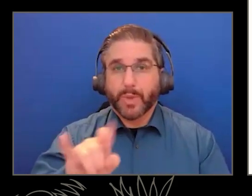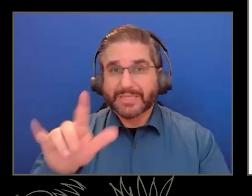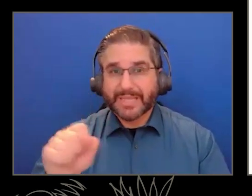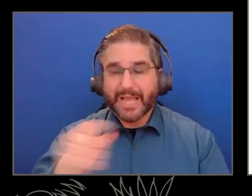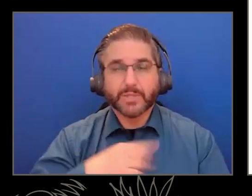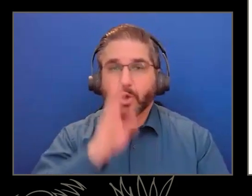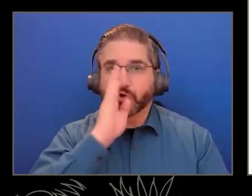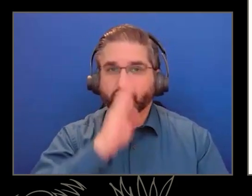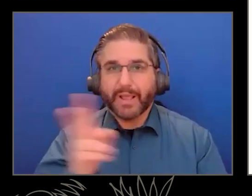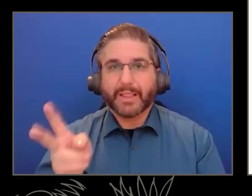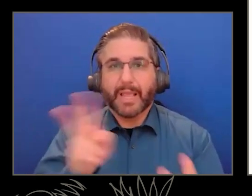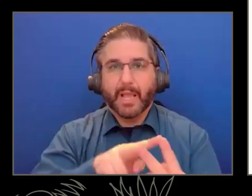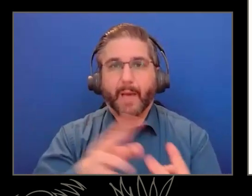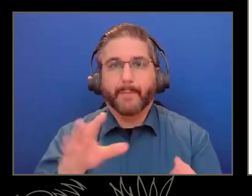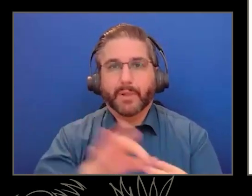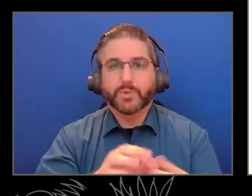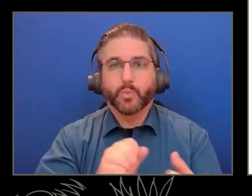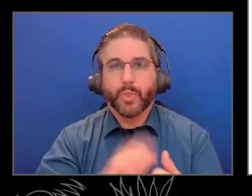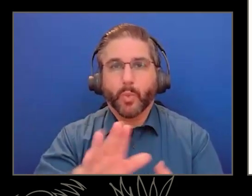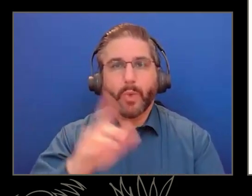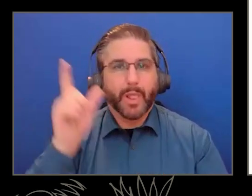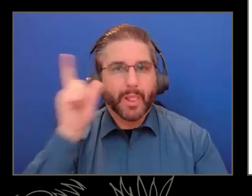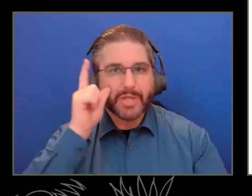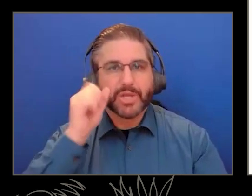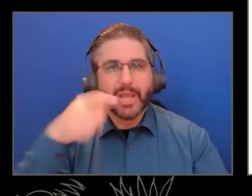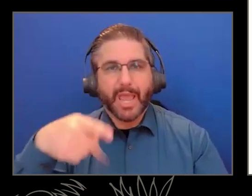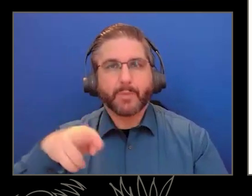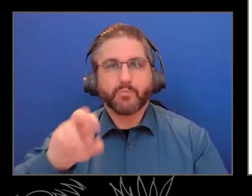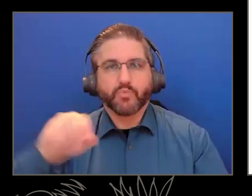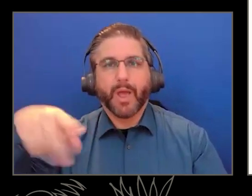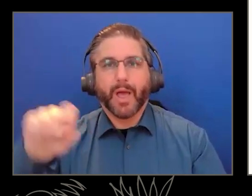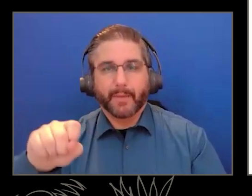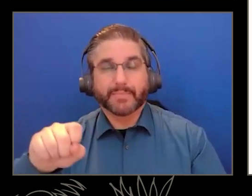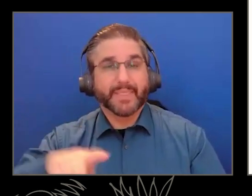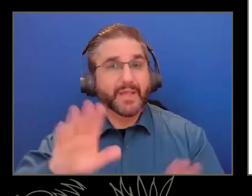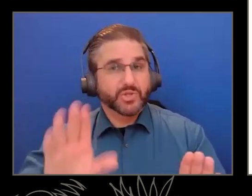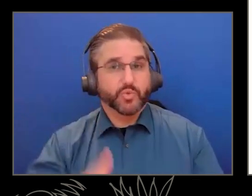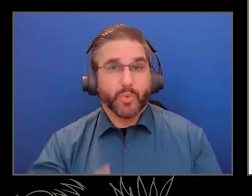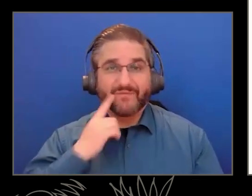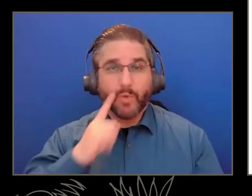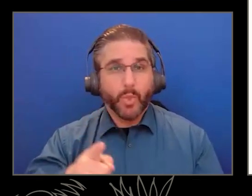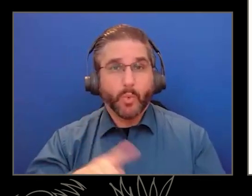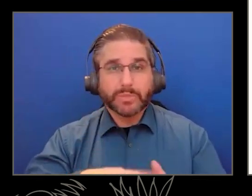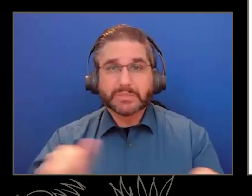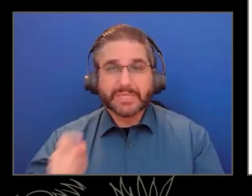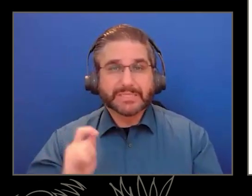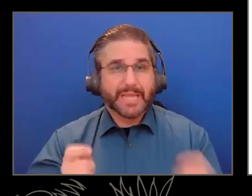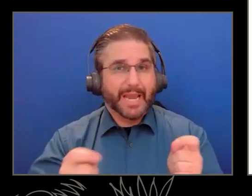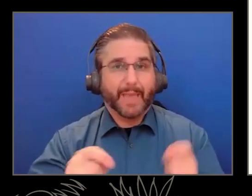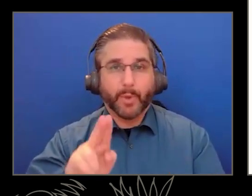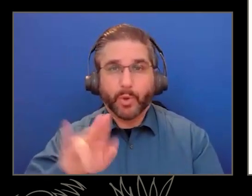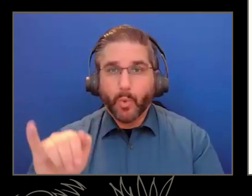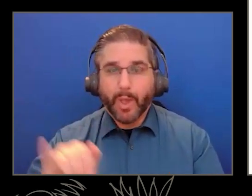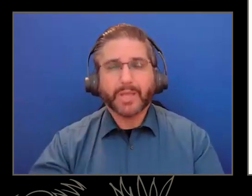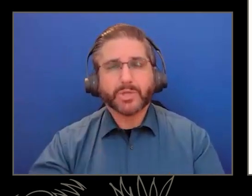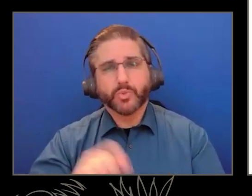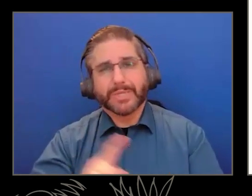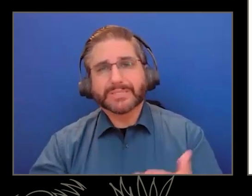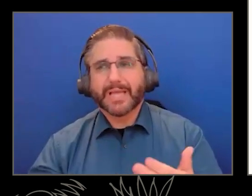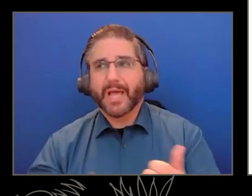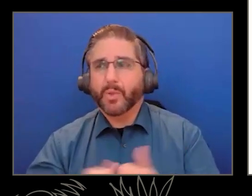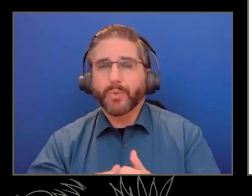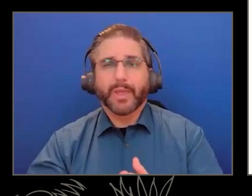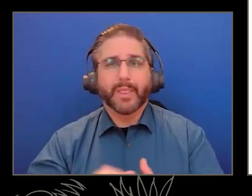directly coupled to your logic and to your props, which is really great for dynamic UIs, and you can style based on props, themes,